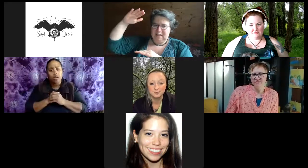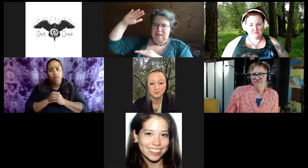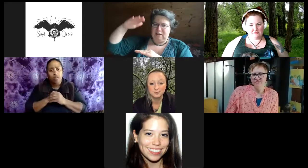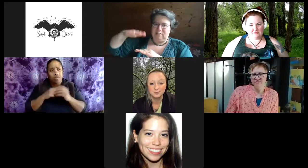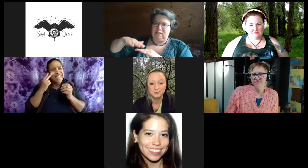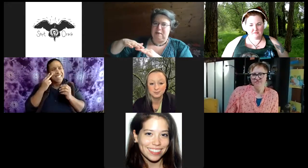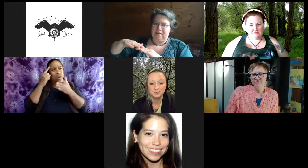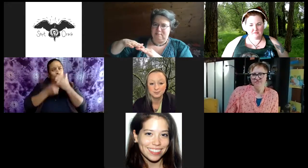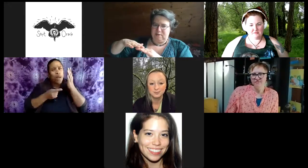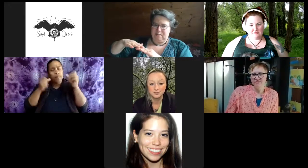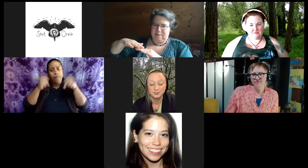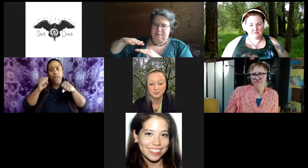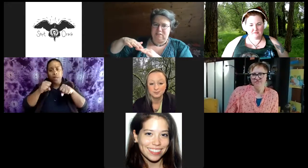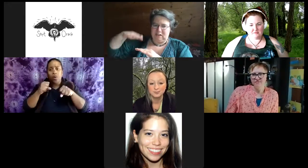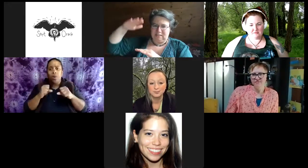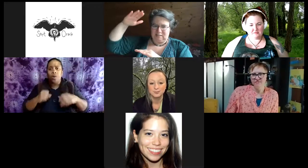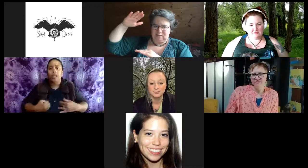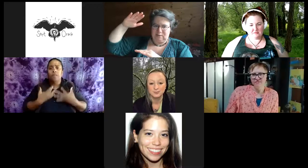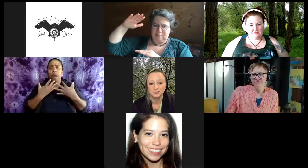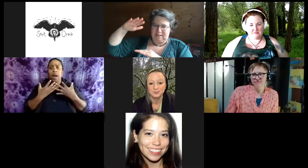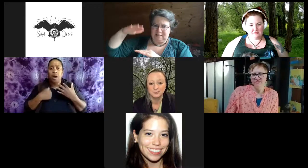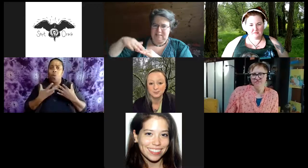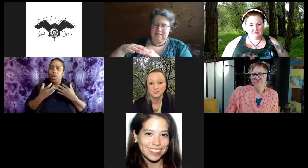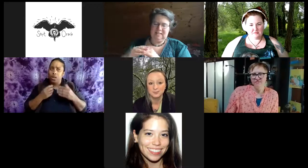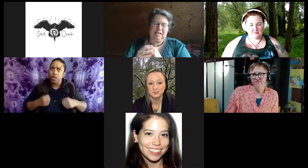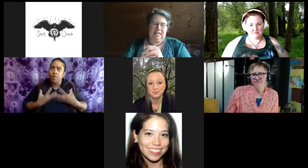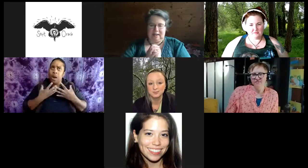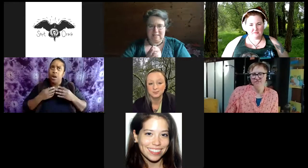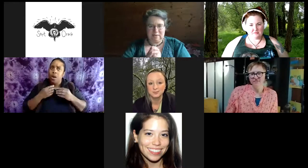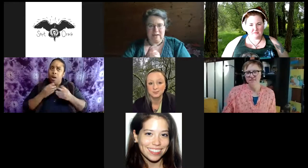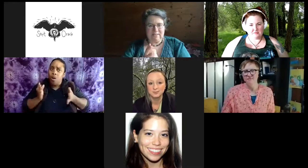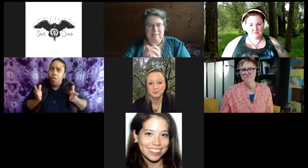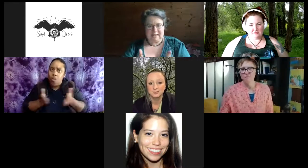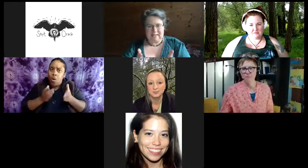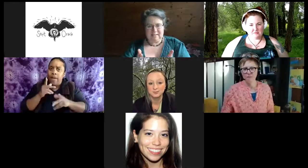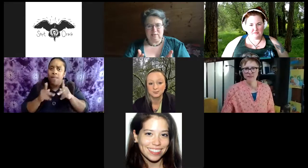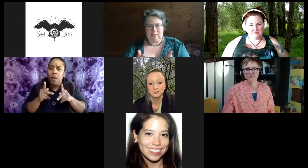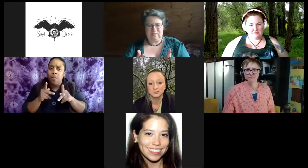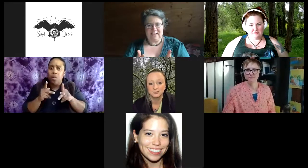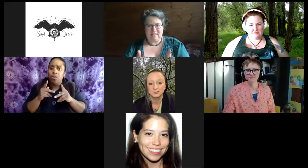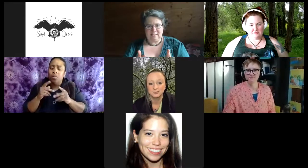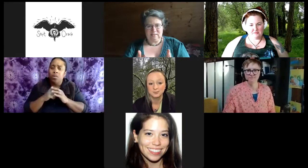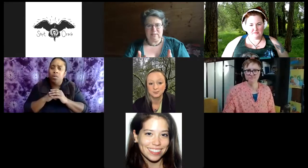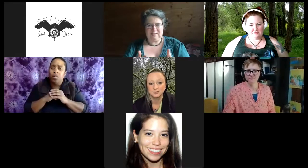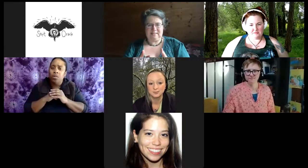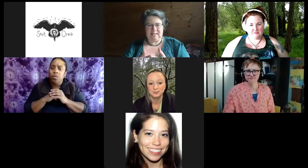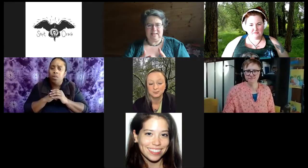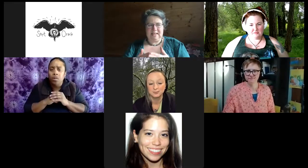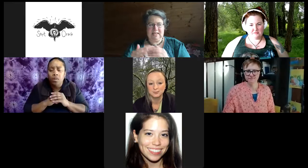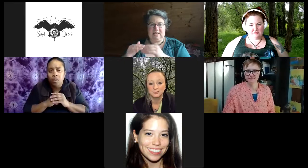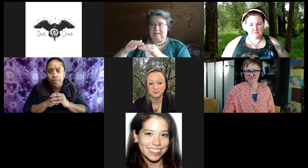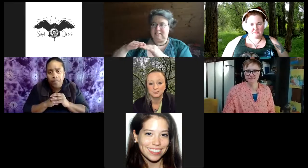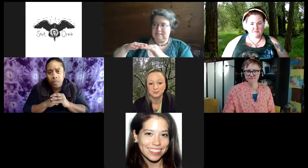possible and wanting to inspire and motivate people to stretch and reach for what's possible. And I think you have it second in your order of talents, which means